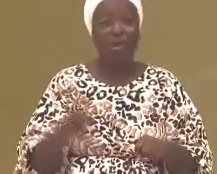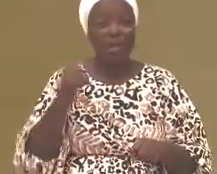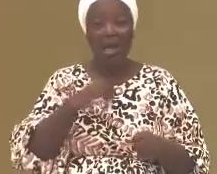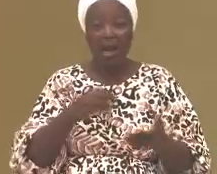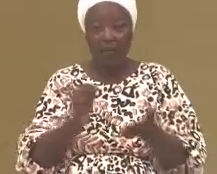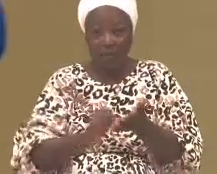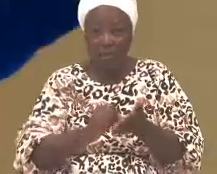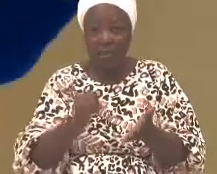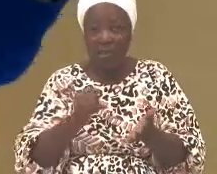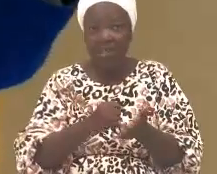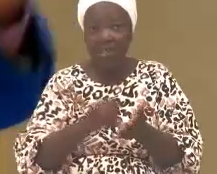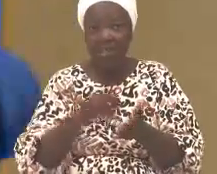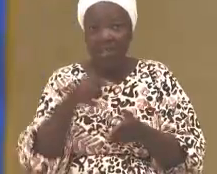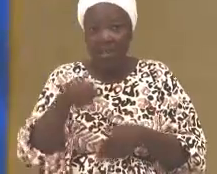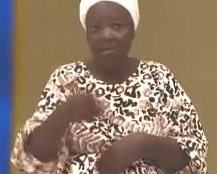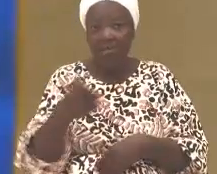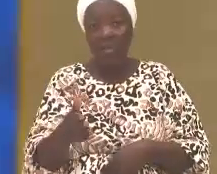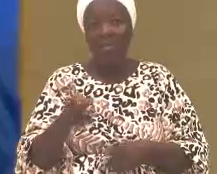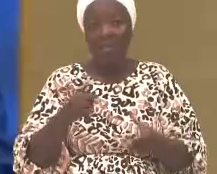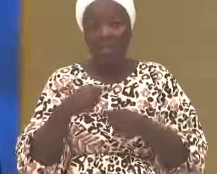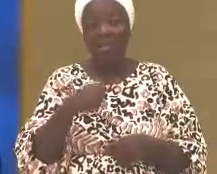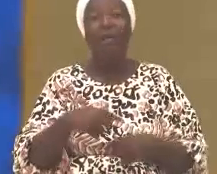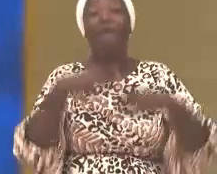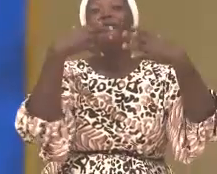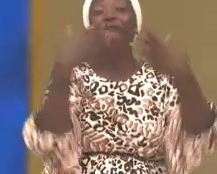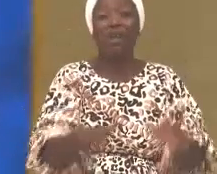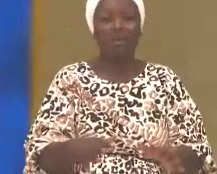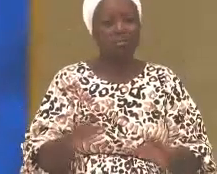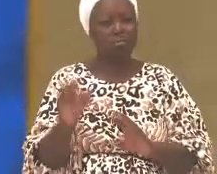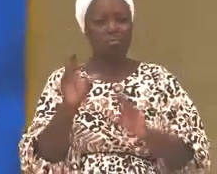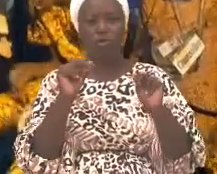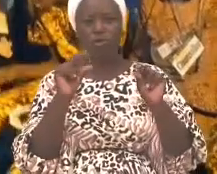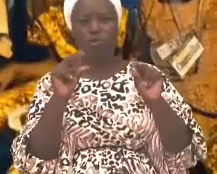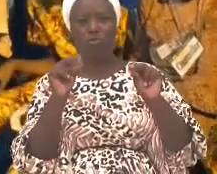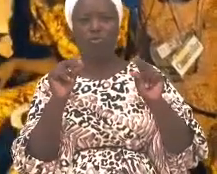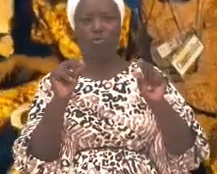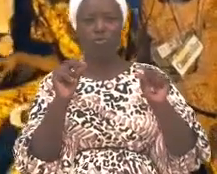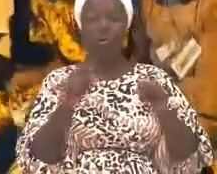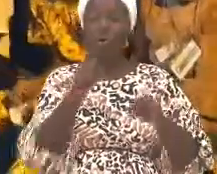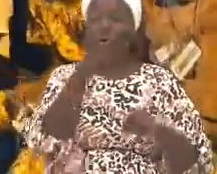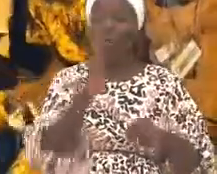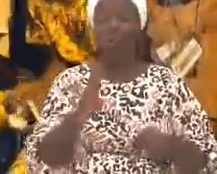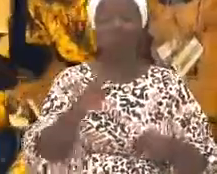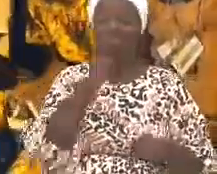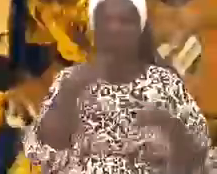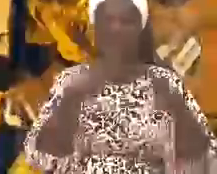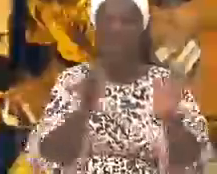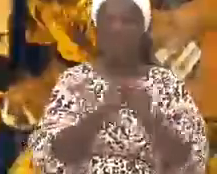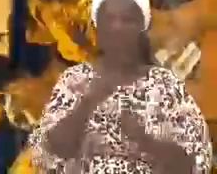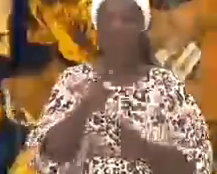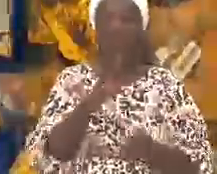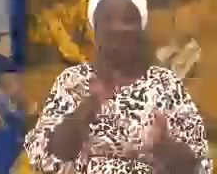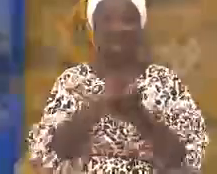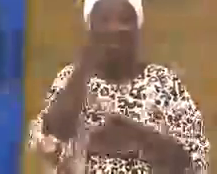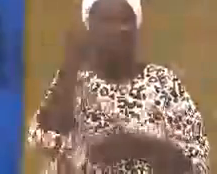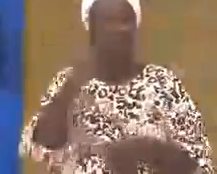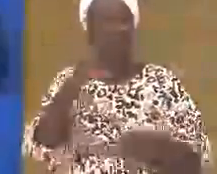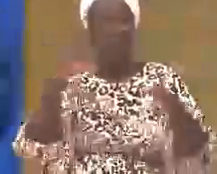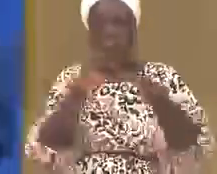They said, finish. God is not finished with you yet. That's why you are connected to